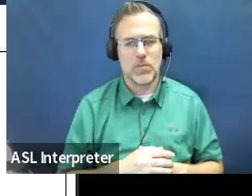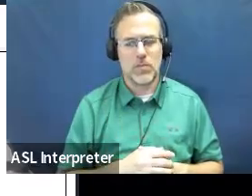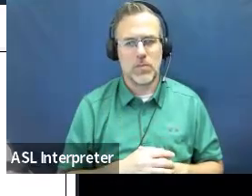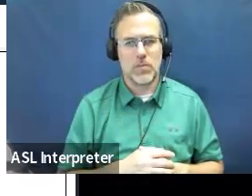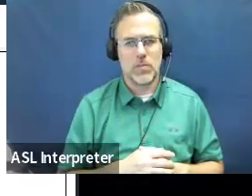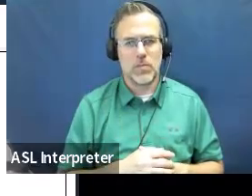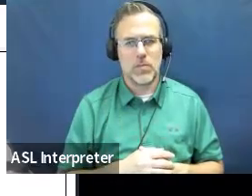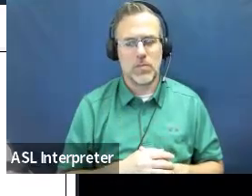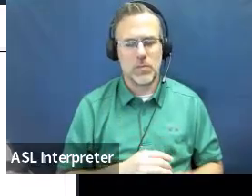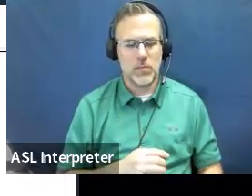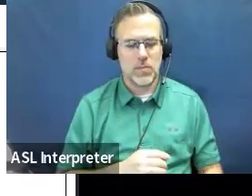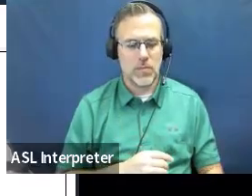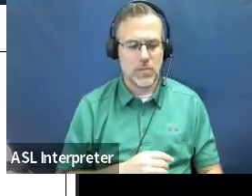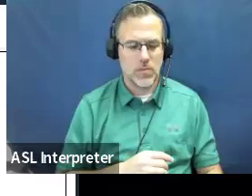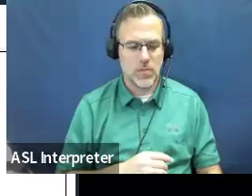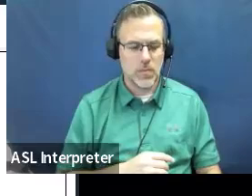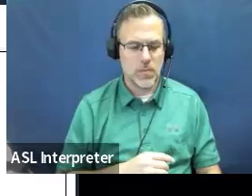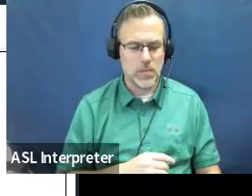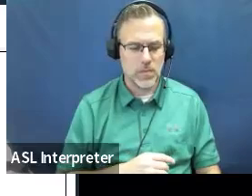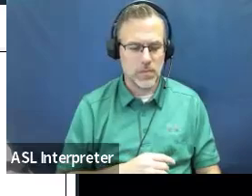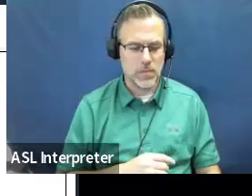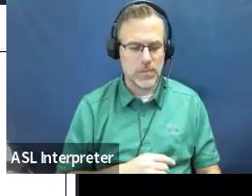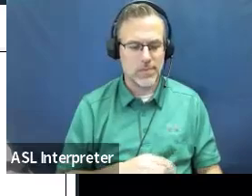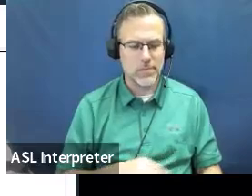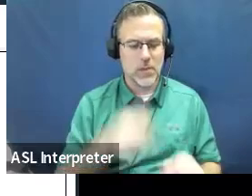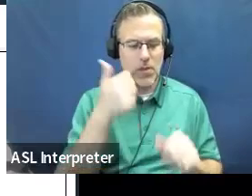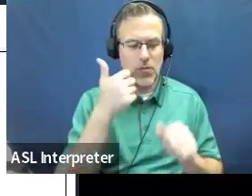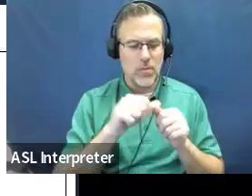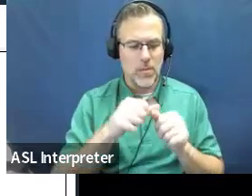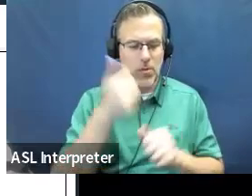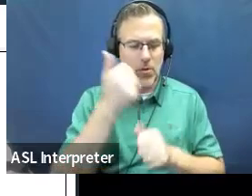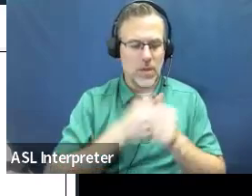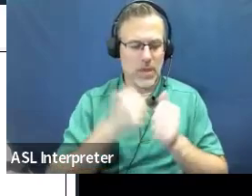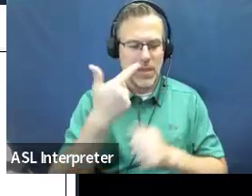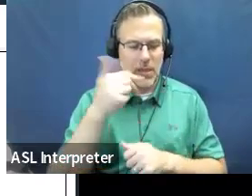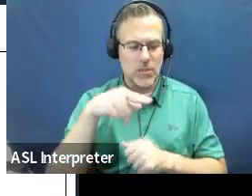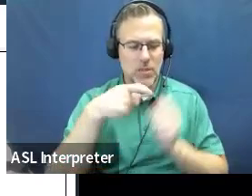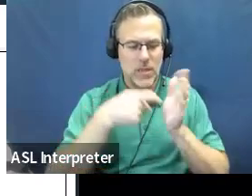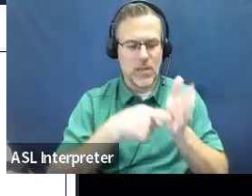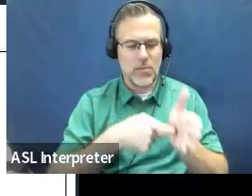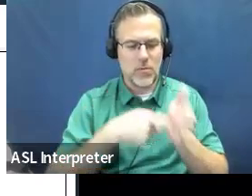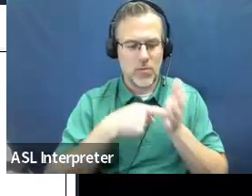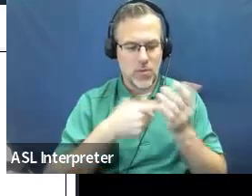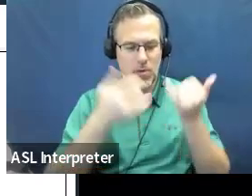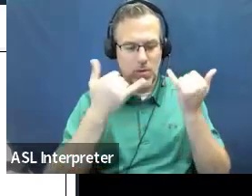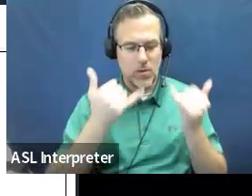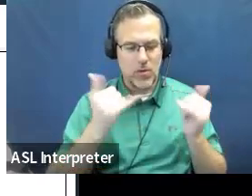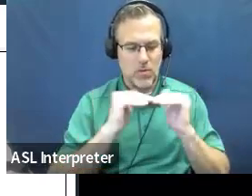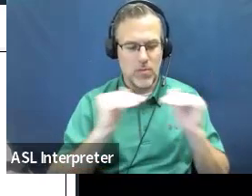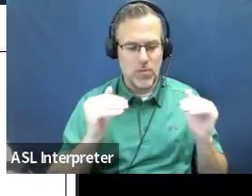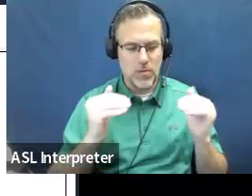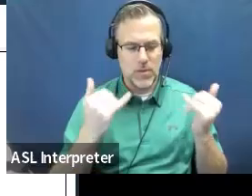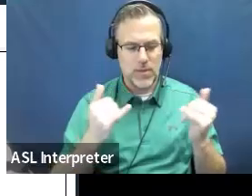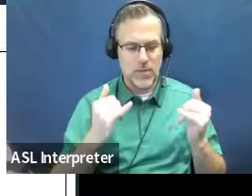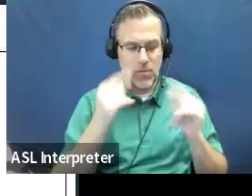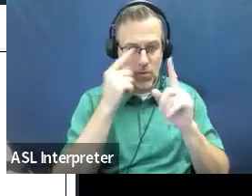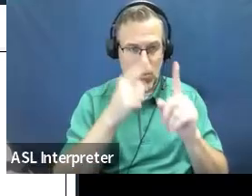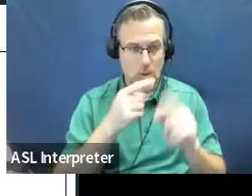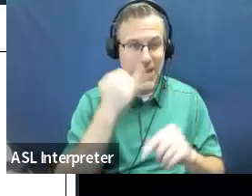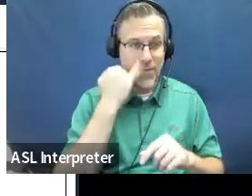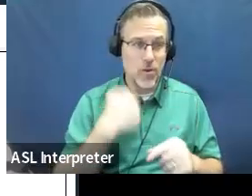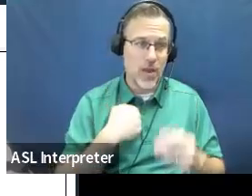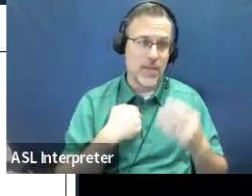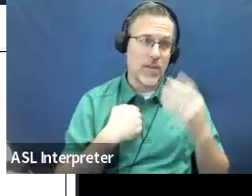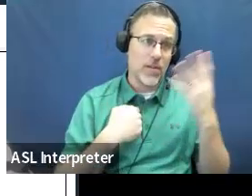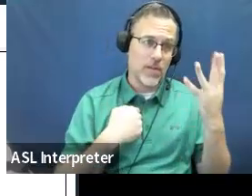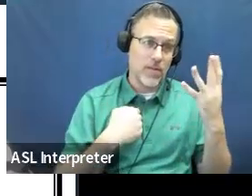that each gap requires a present level and goal aligned to it. So if you have 4 gaps,